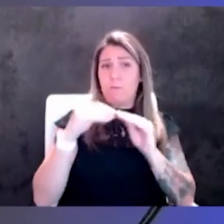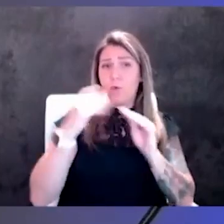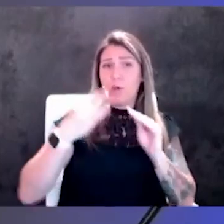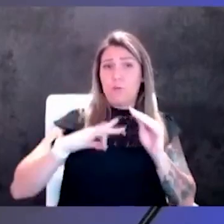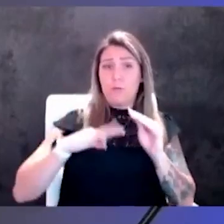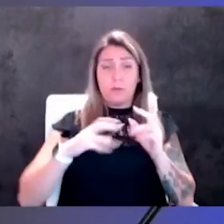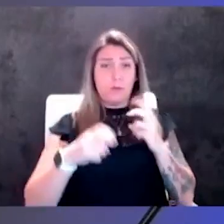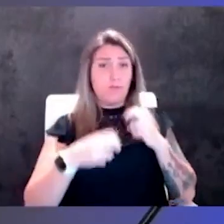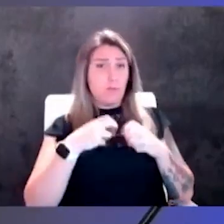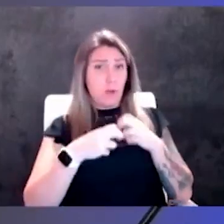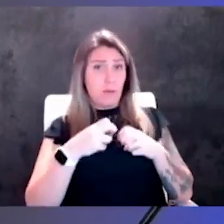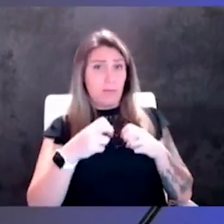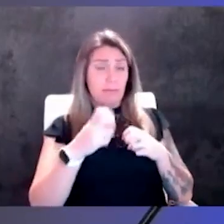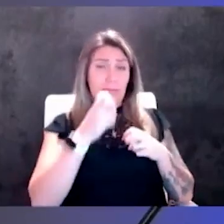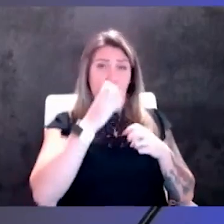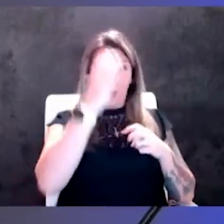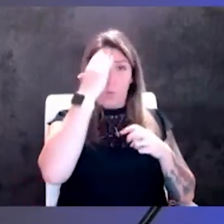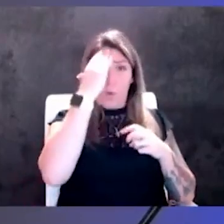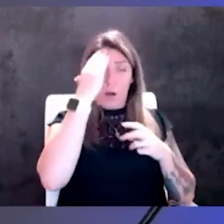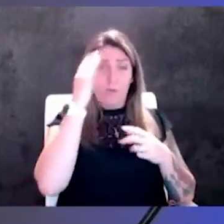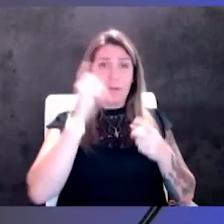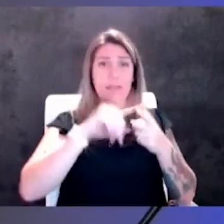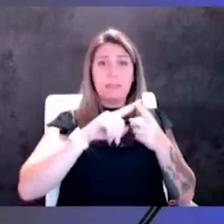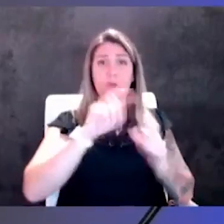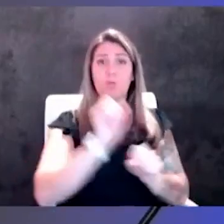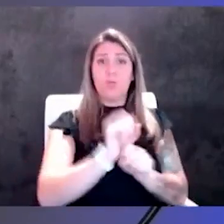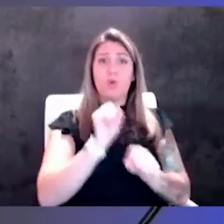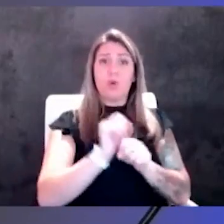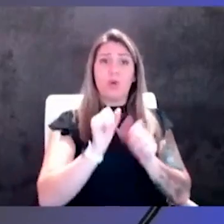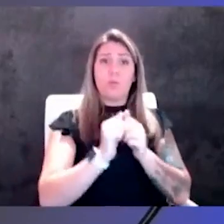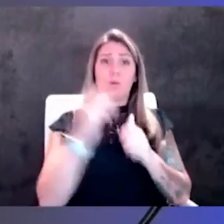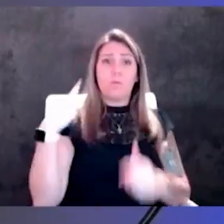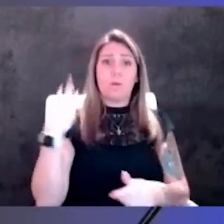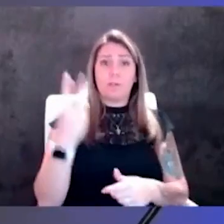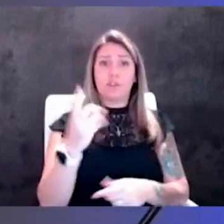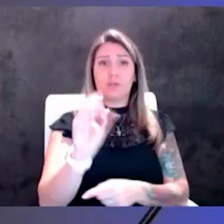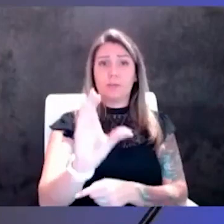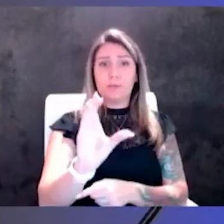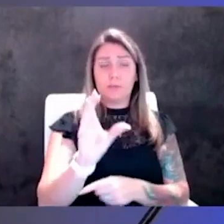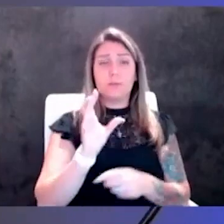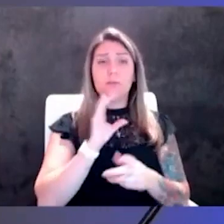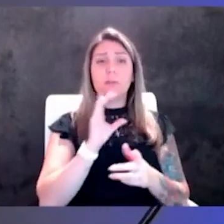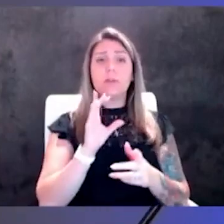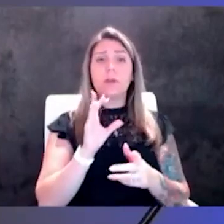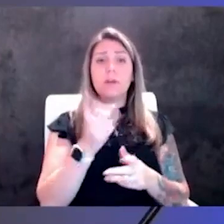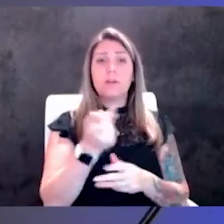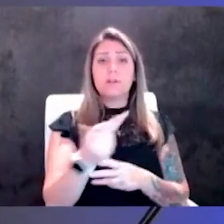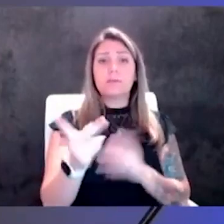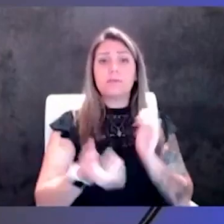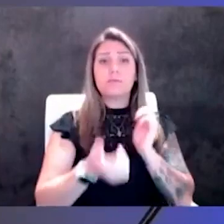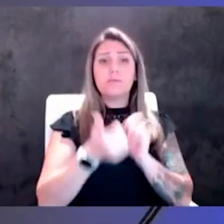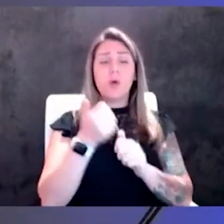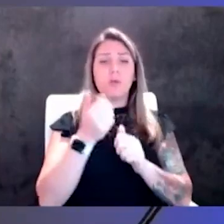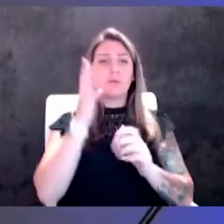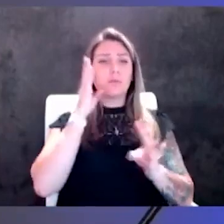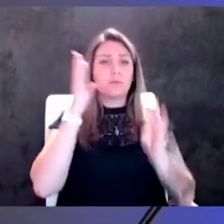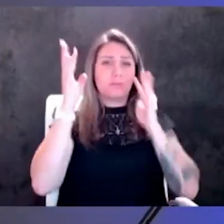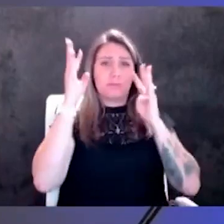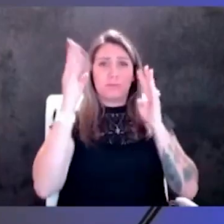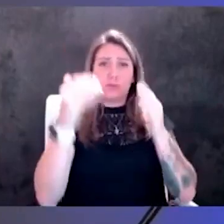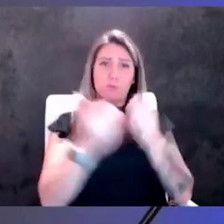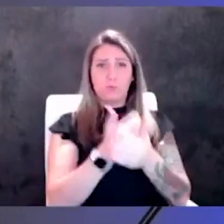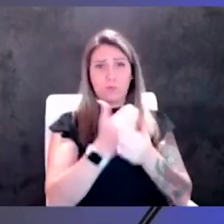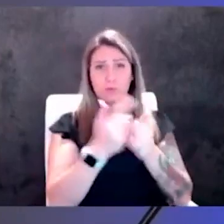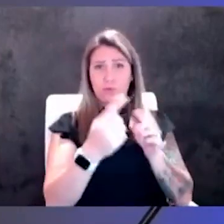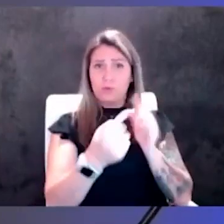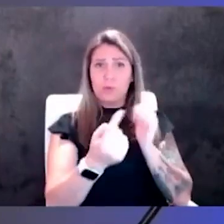wasn't aware of until I started working in Washington, D.C., and that is that some of the most innovative new antibiotics